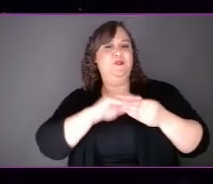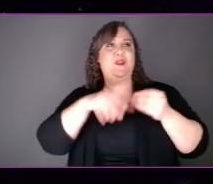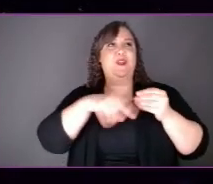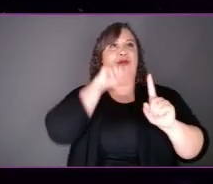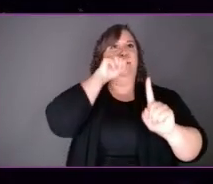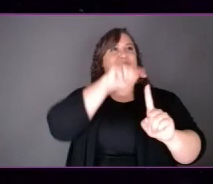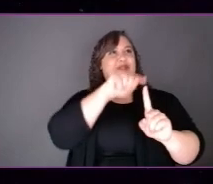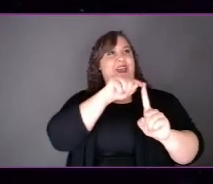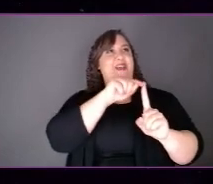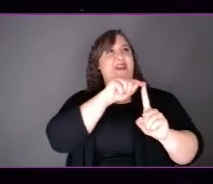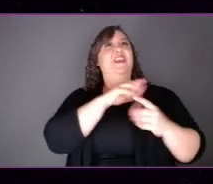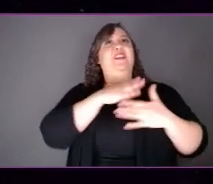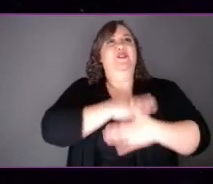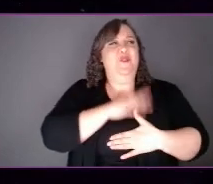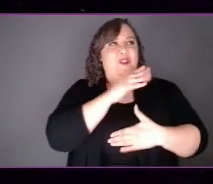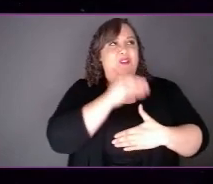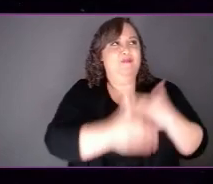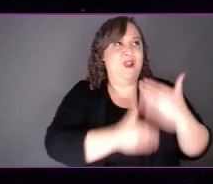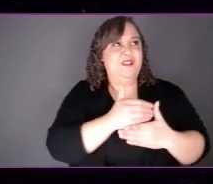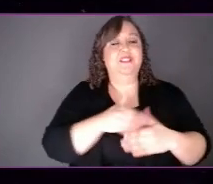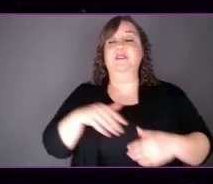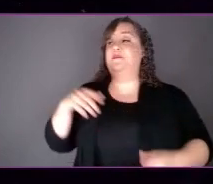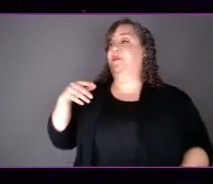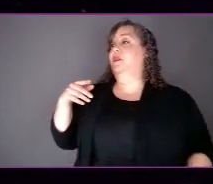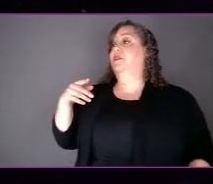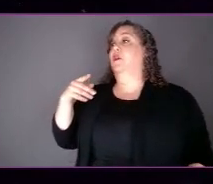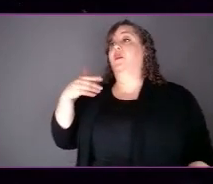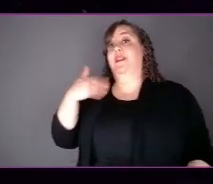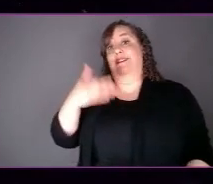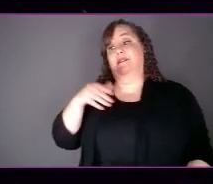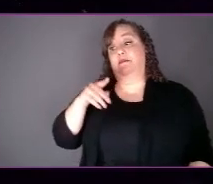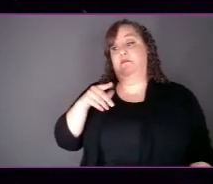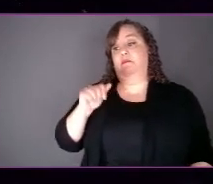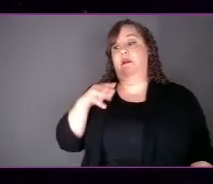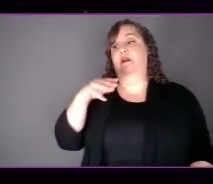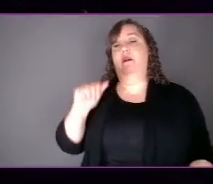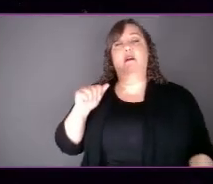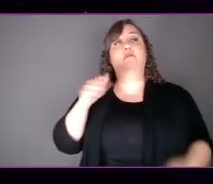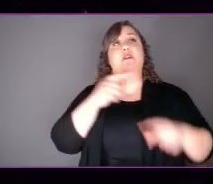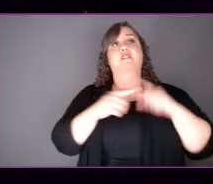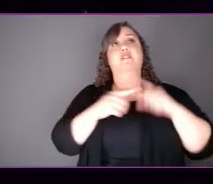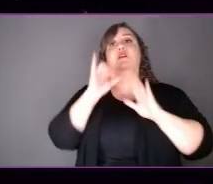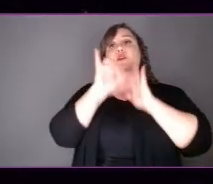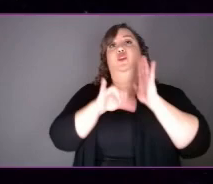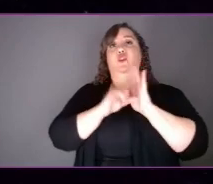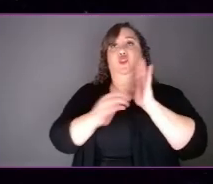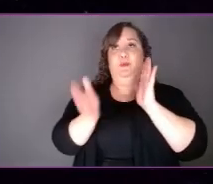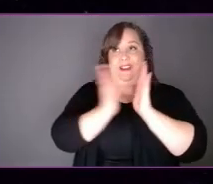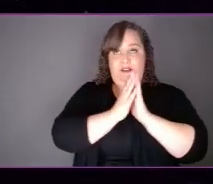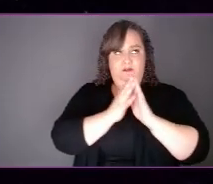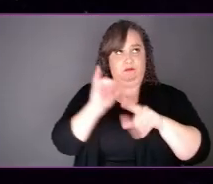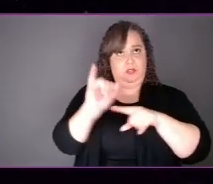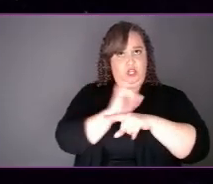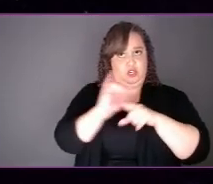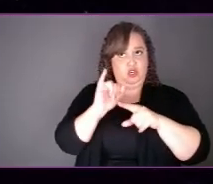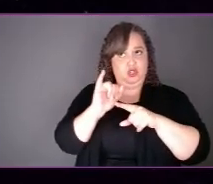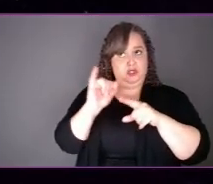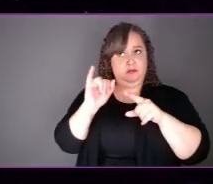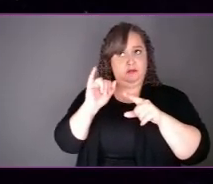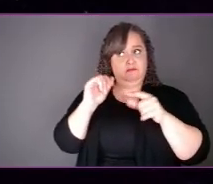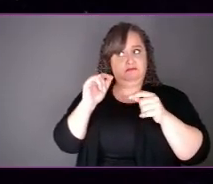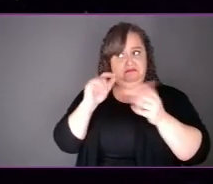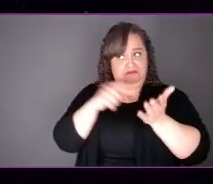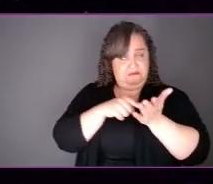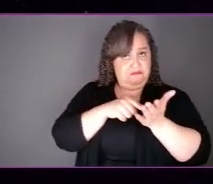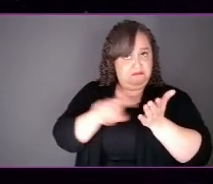Pama from YouTube asks, are internships paid? Yes, they are. Great question. Most of our internships across